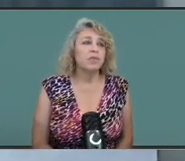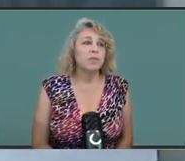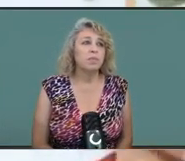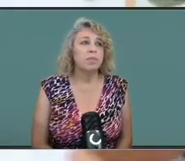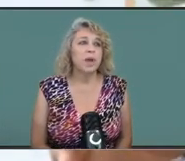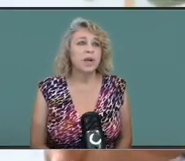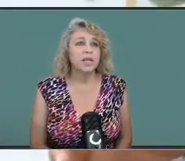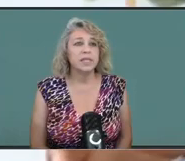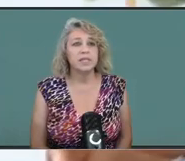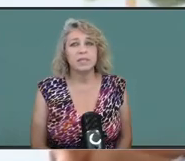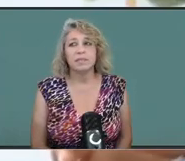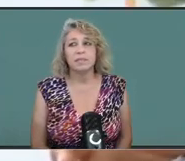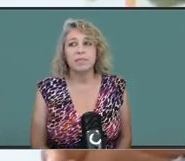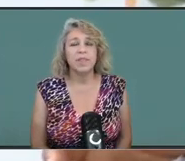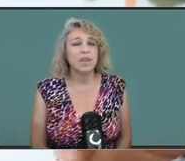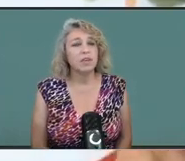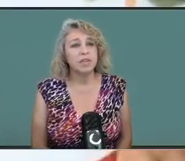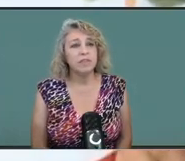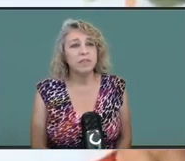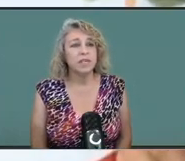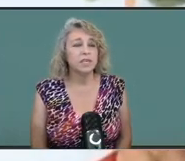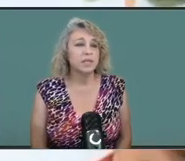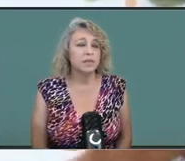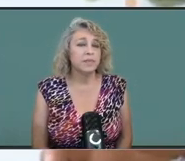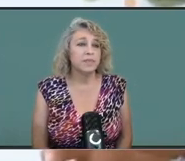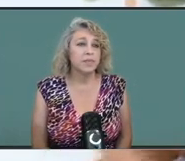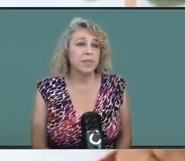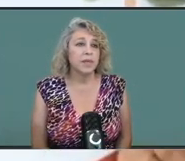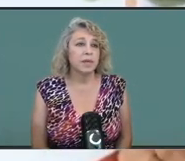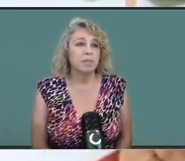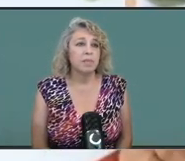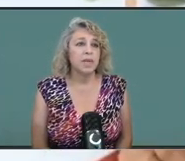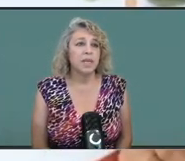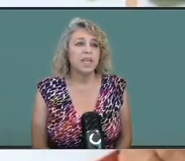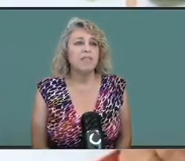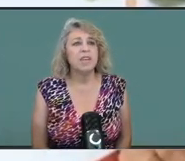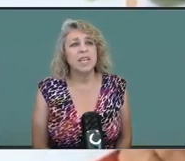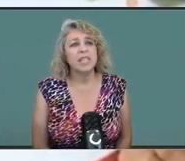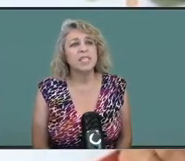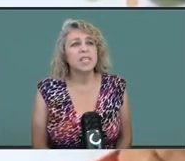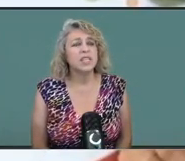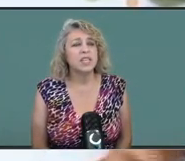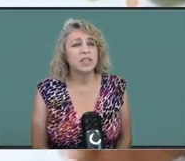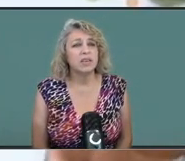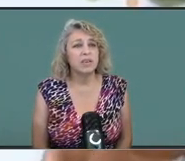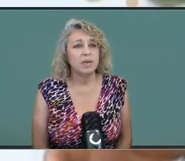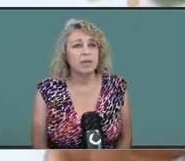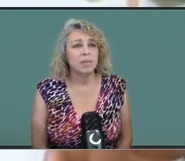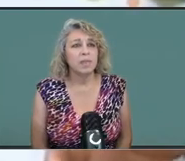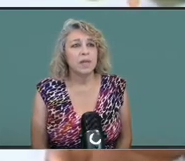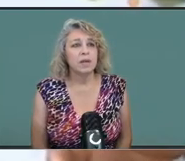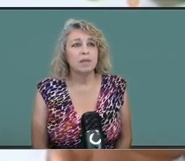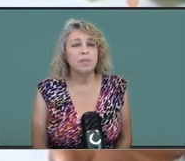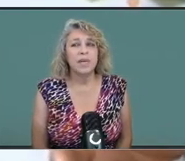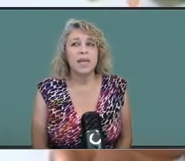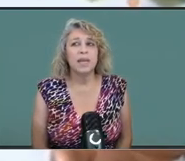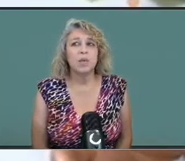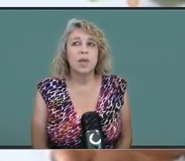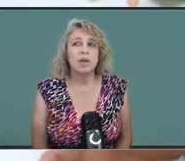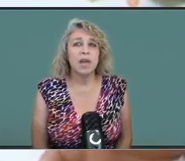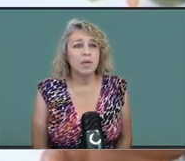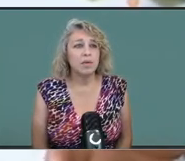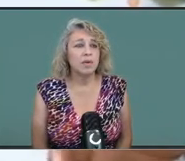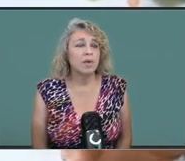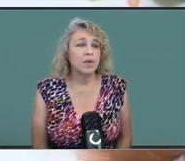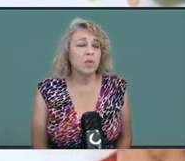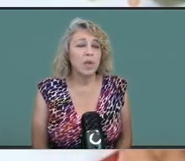we're from parties that are different, but even against each other. But like we